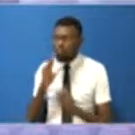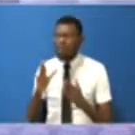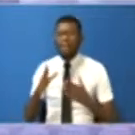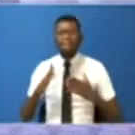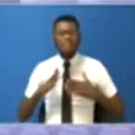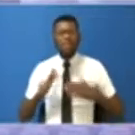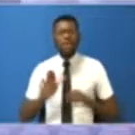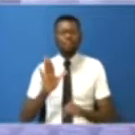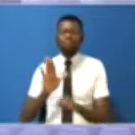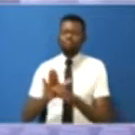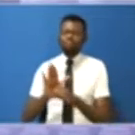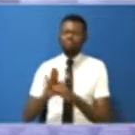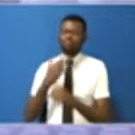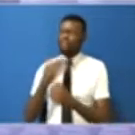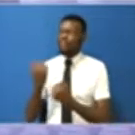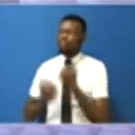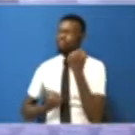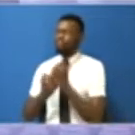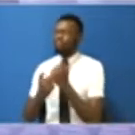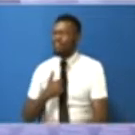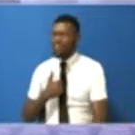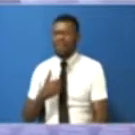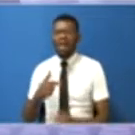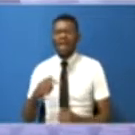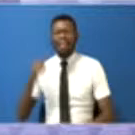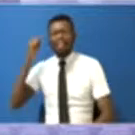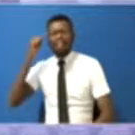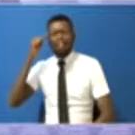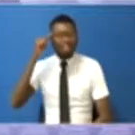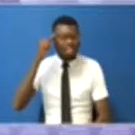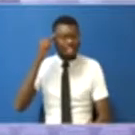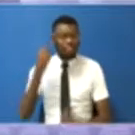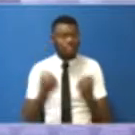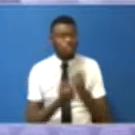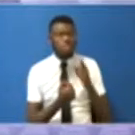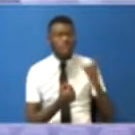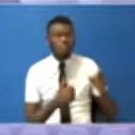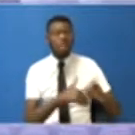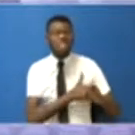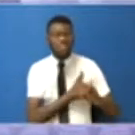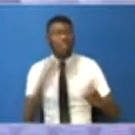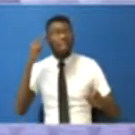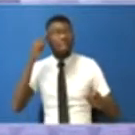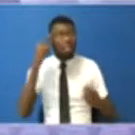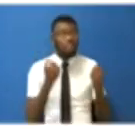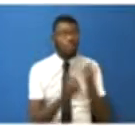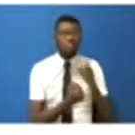supporting the candidate of my opponent and they've refused chiefs have refused or we can't disease